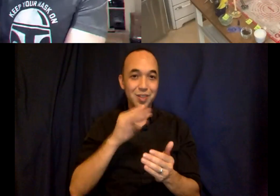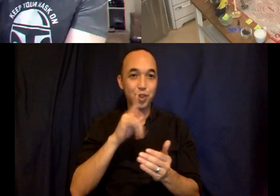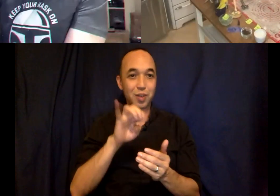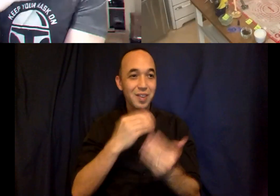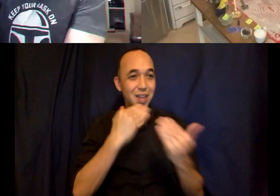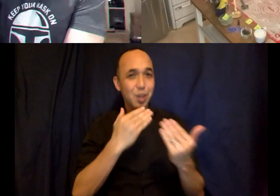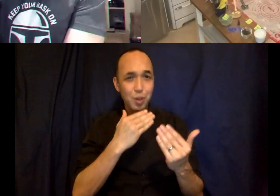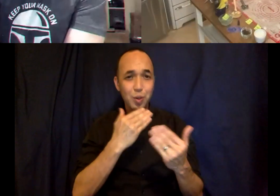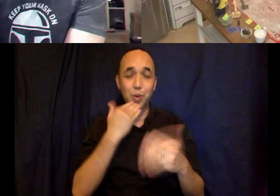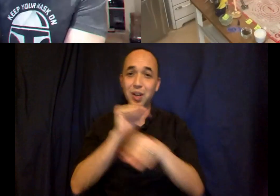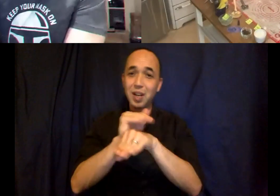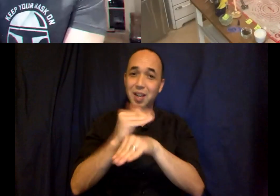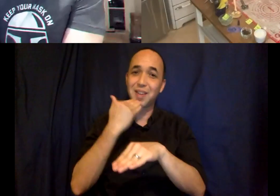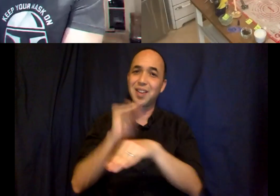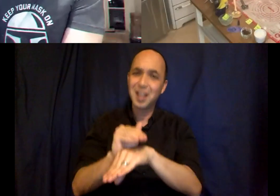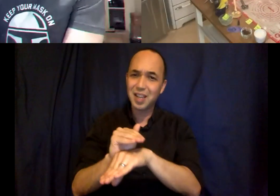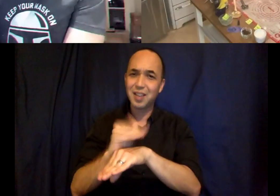Jake. Good night, Berto.